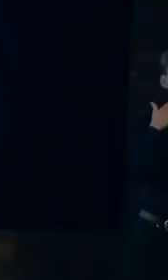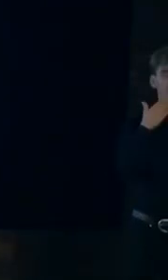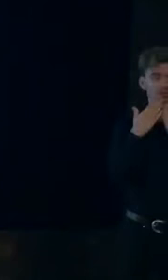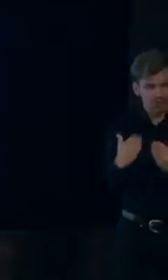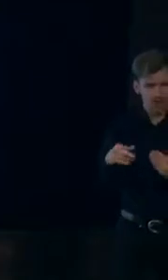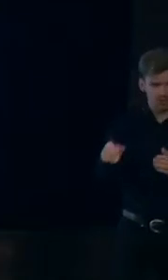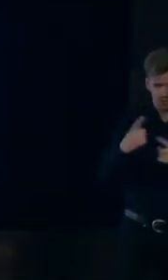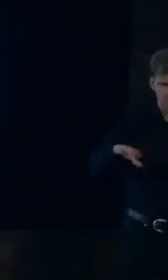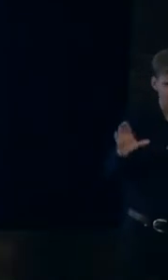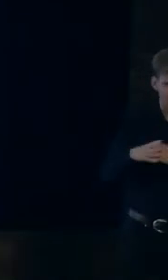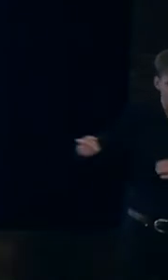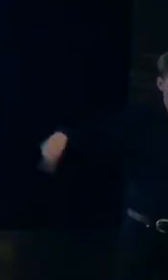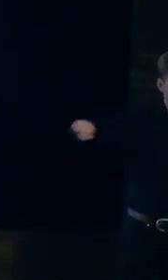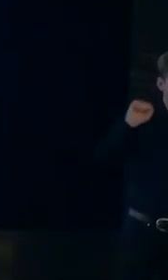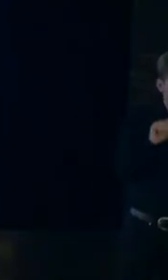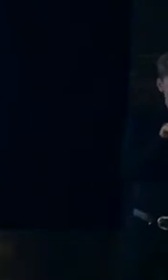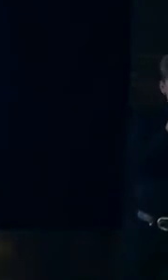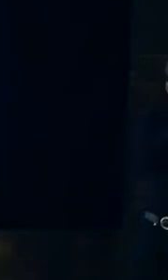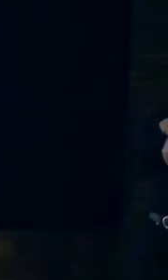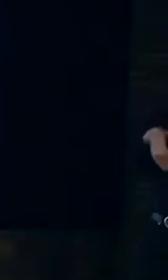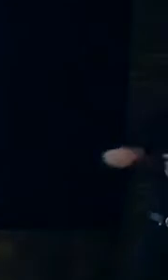to make things accessible.